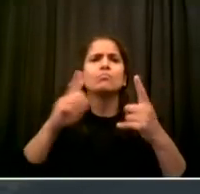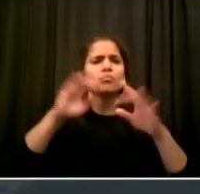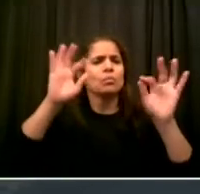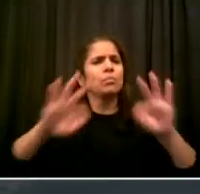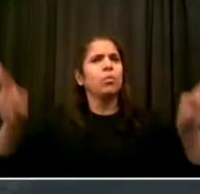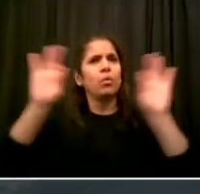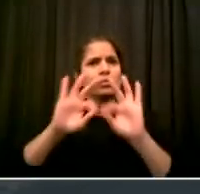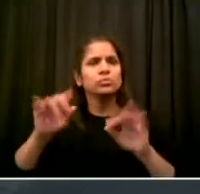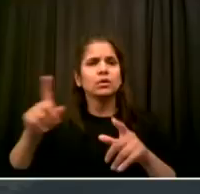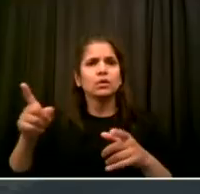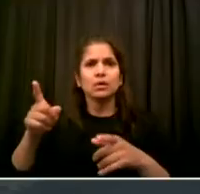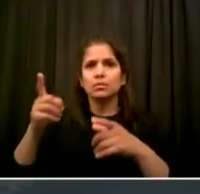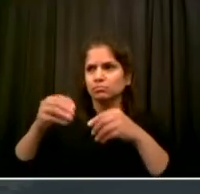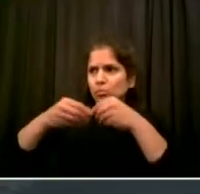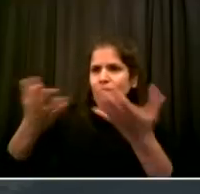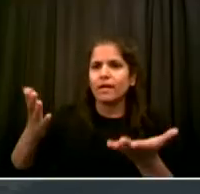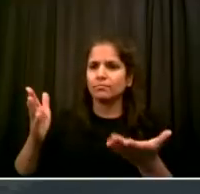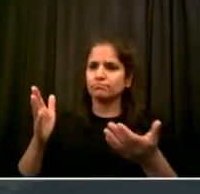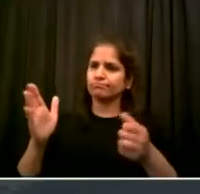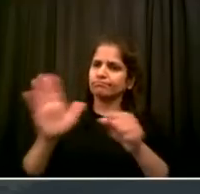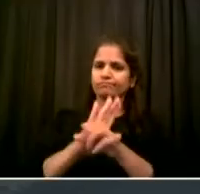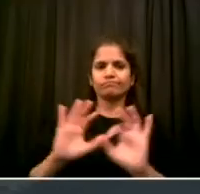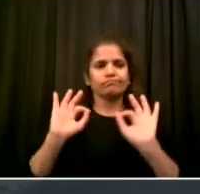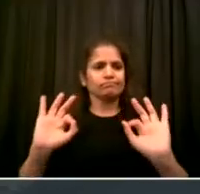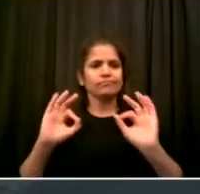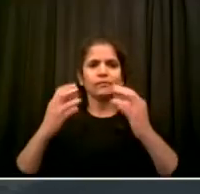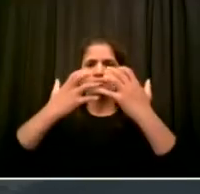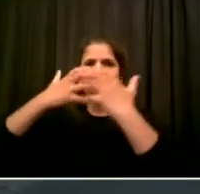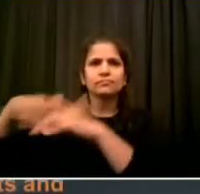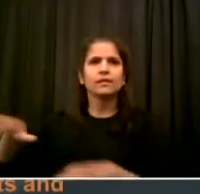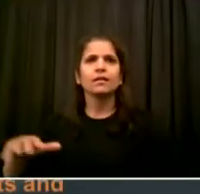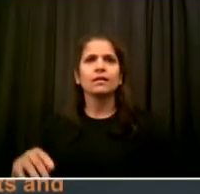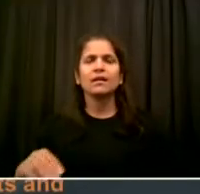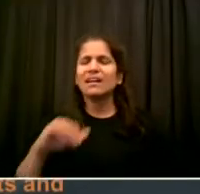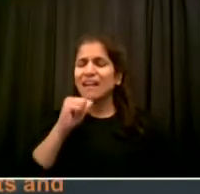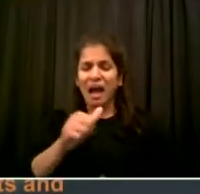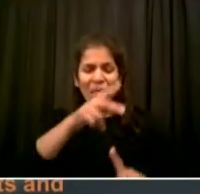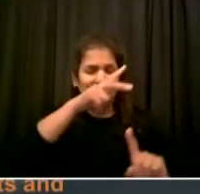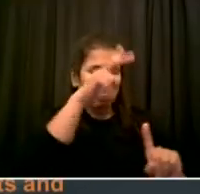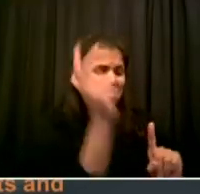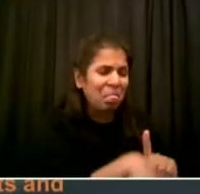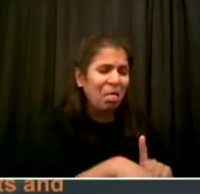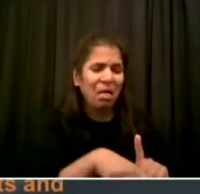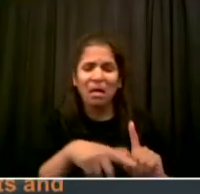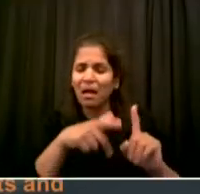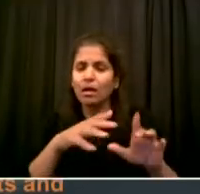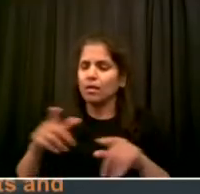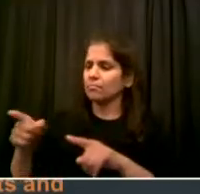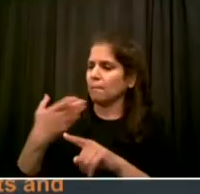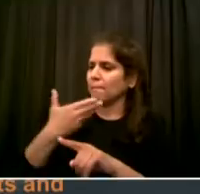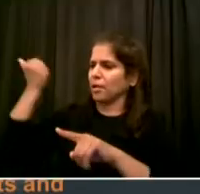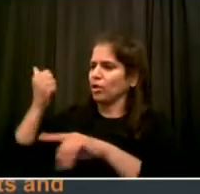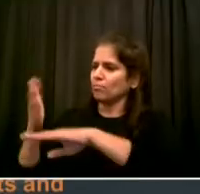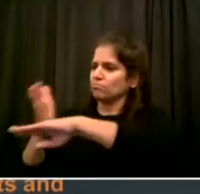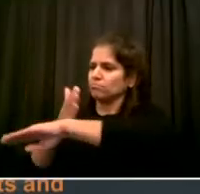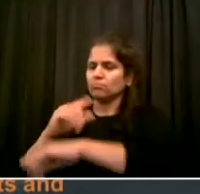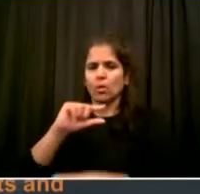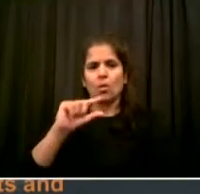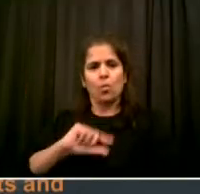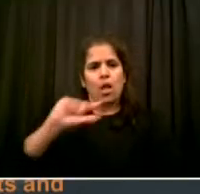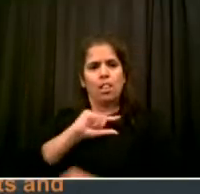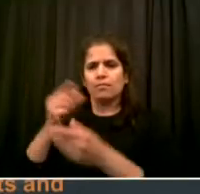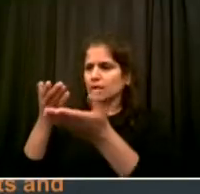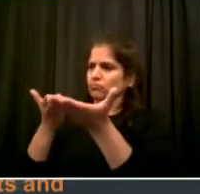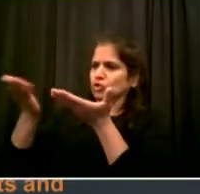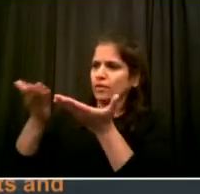we're forming a community advisory board. We want eyes and ears. We want people to help us always think about if we're doing this the best way,